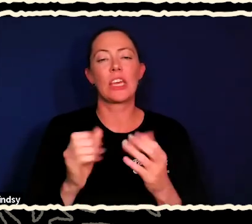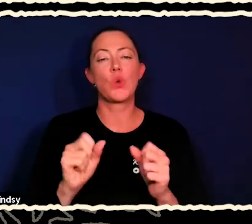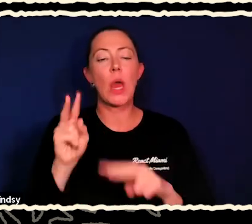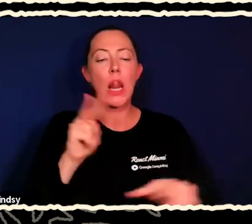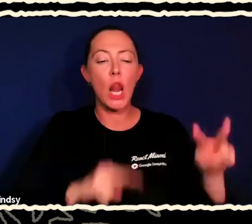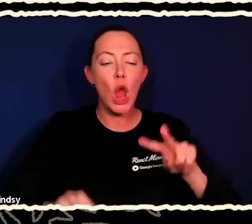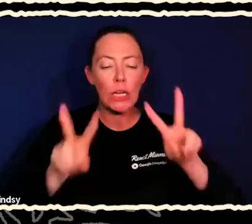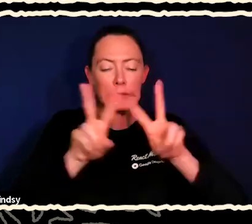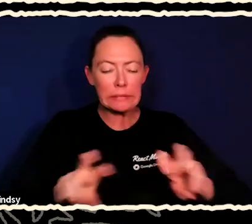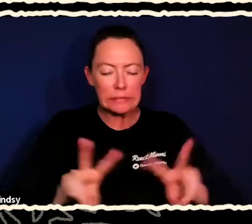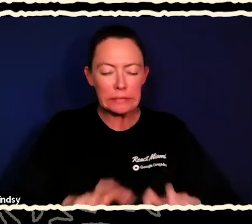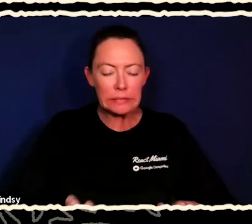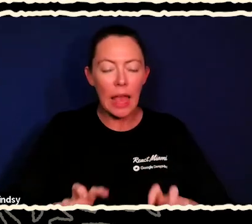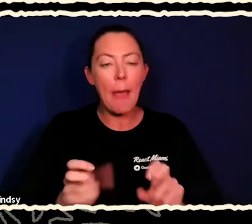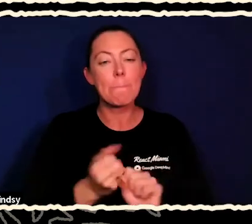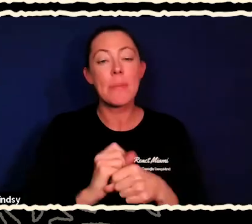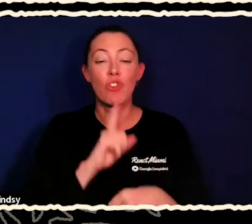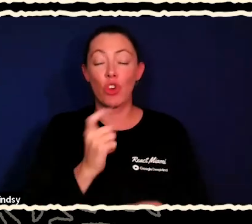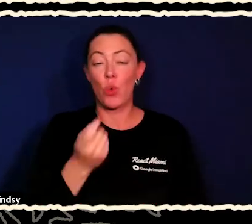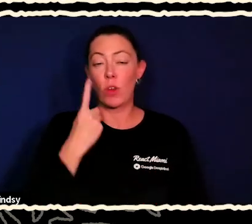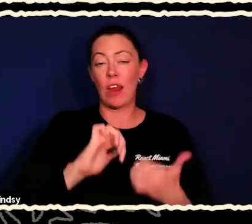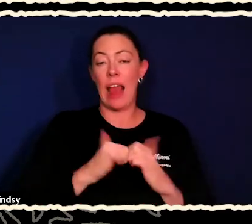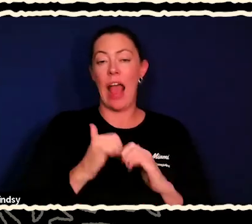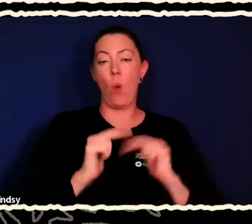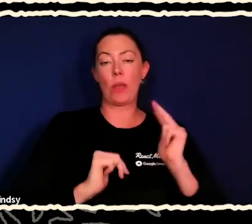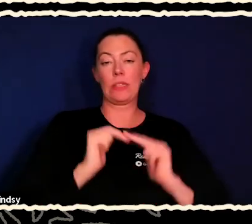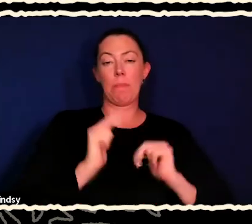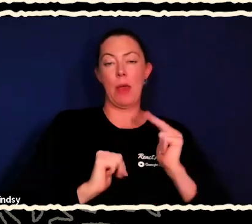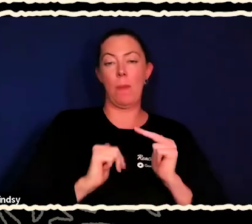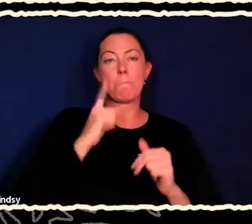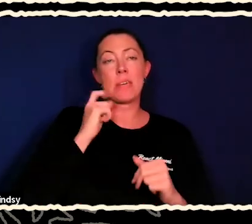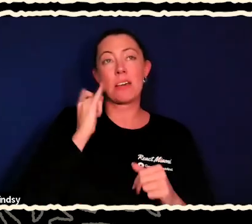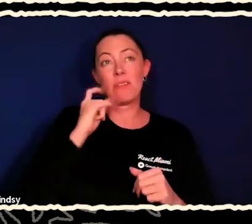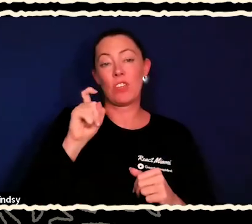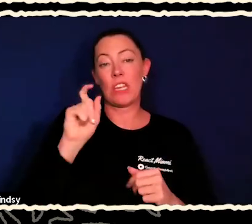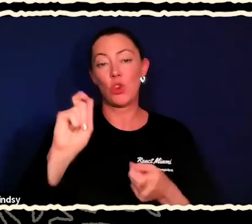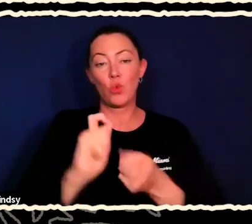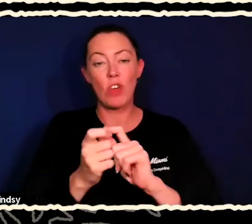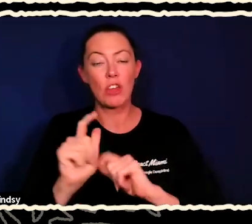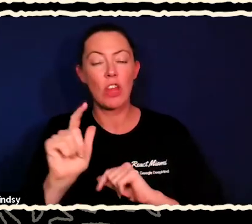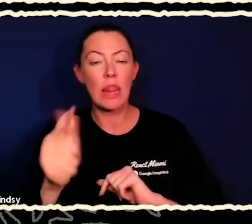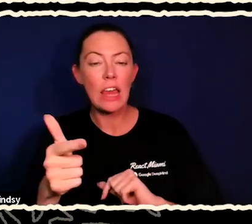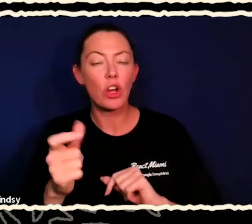built. For a couple reasons, so that you can change them in the future or extend them.